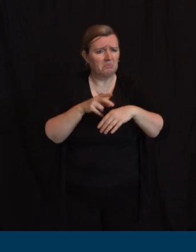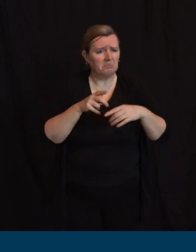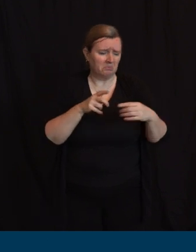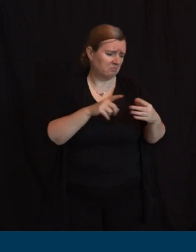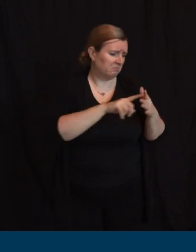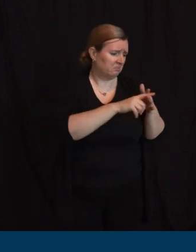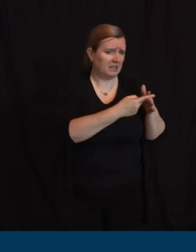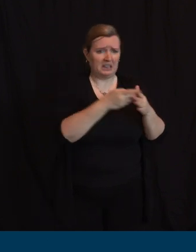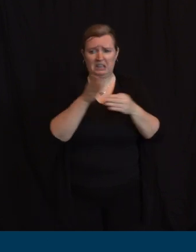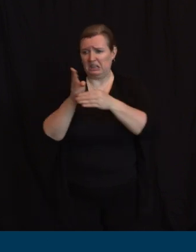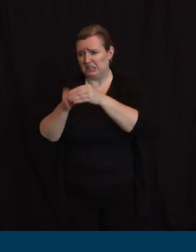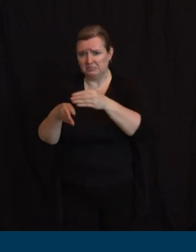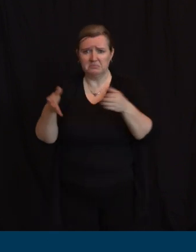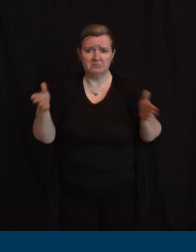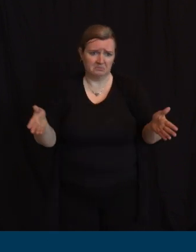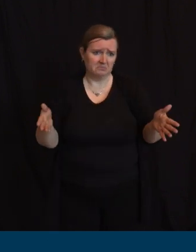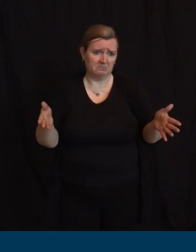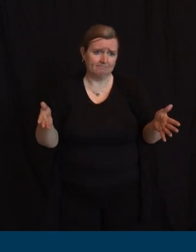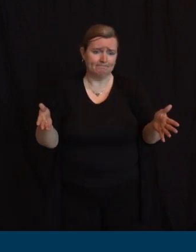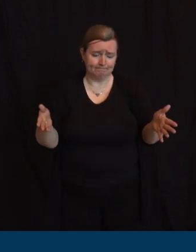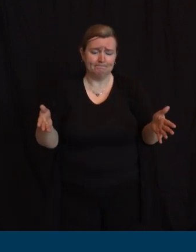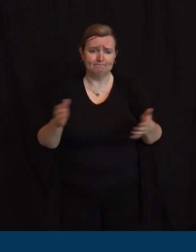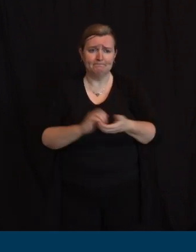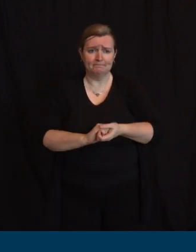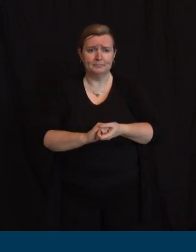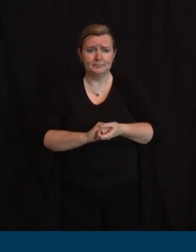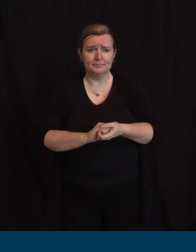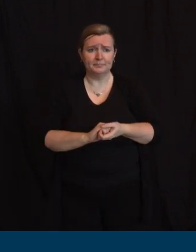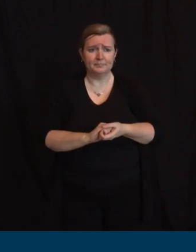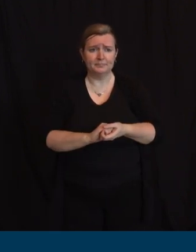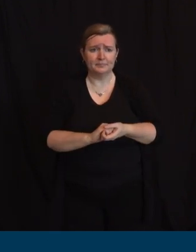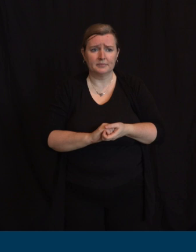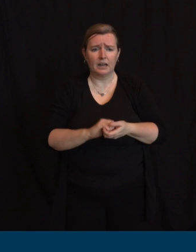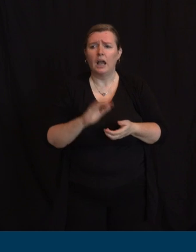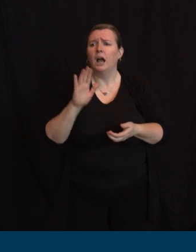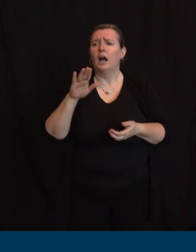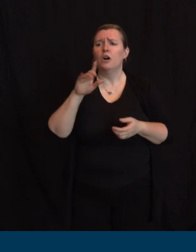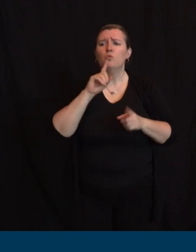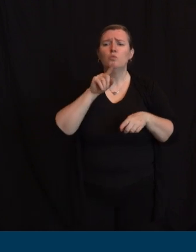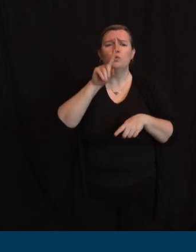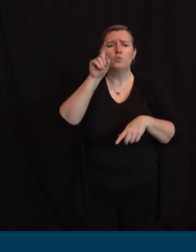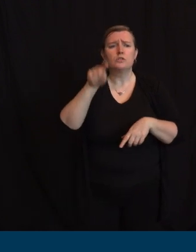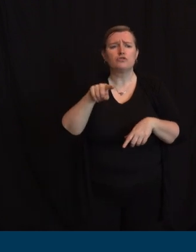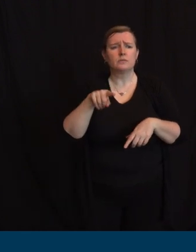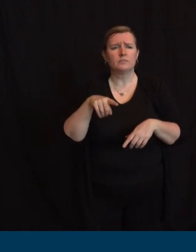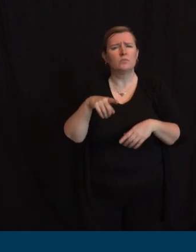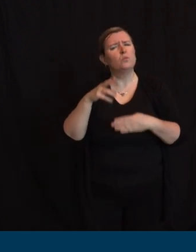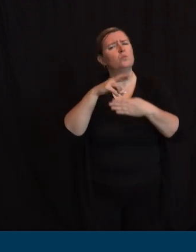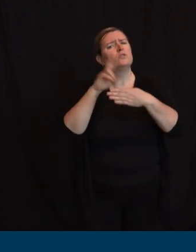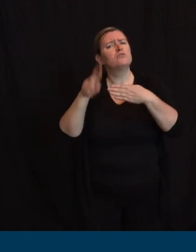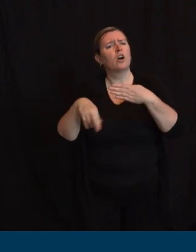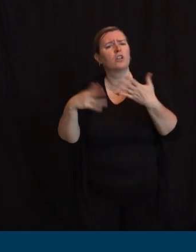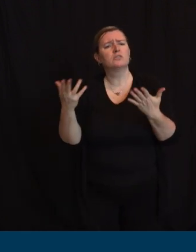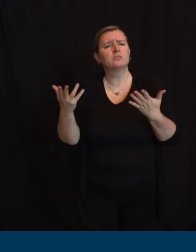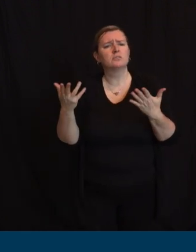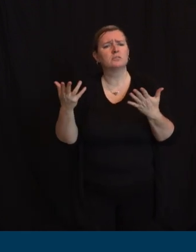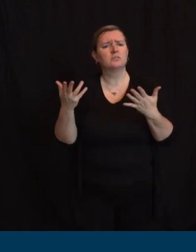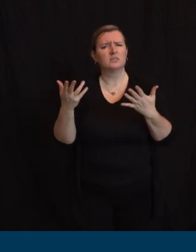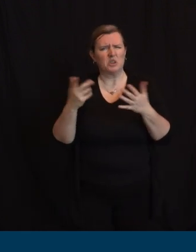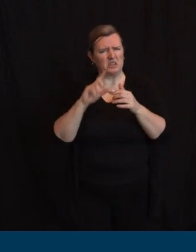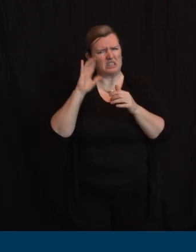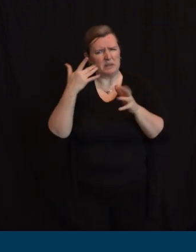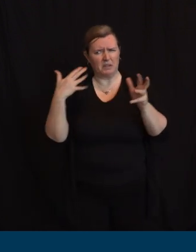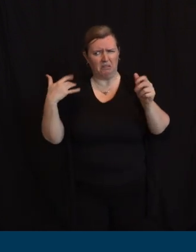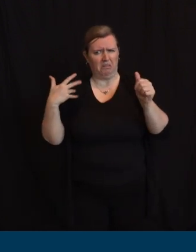we know what the backlog looks like for getting test results now? And today there ended up being no wait by midday at the Bergen testing